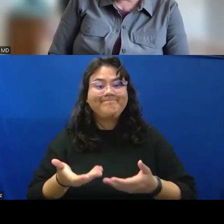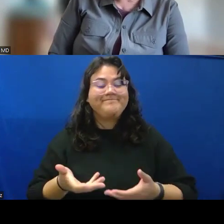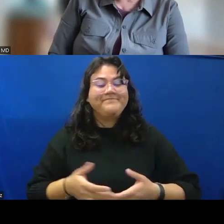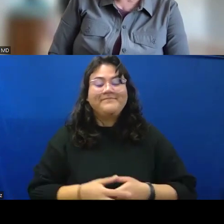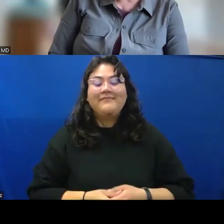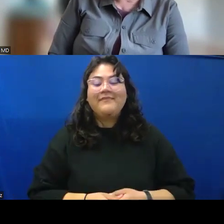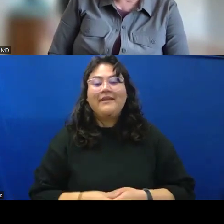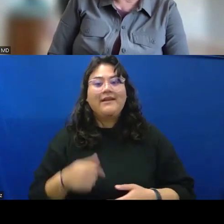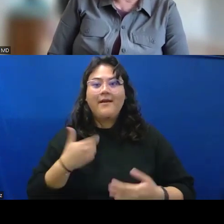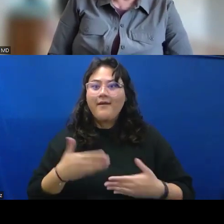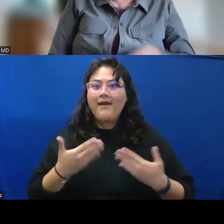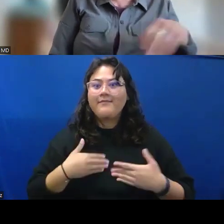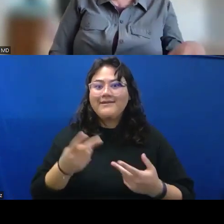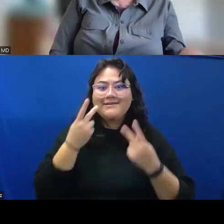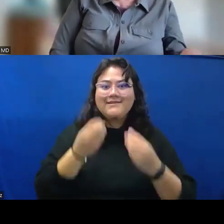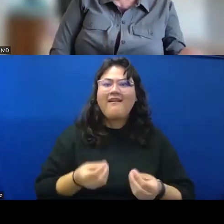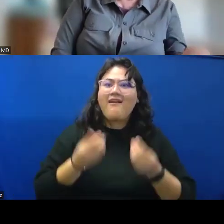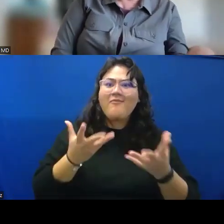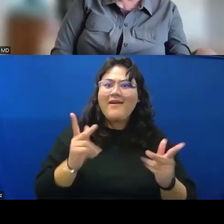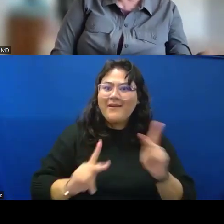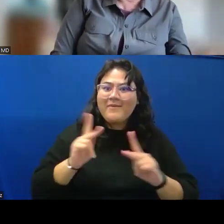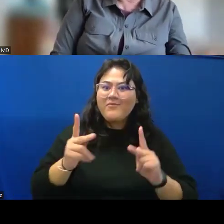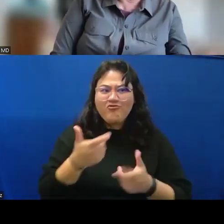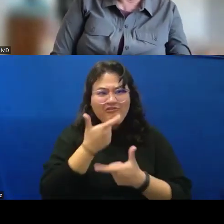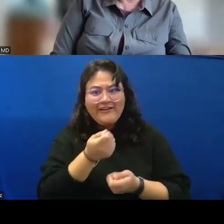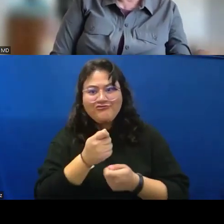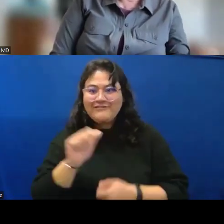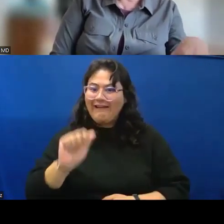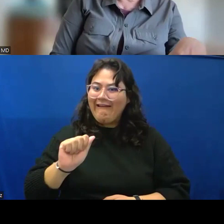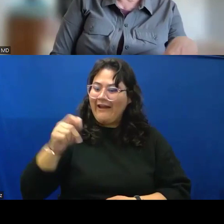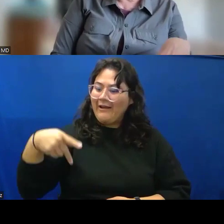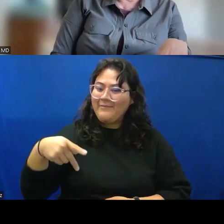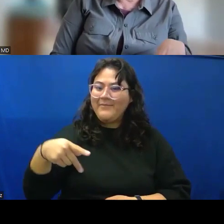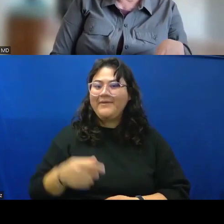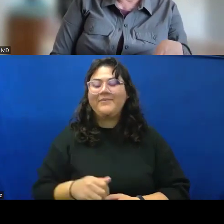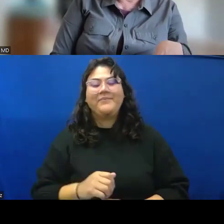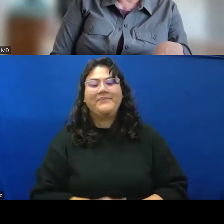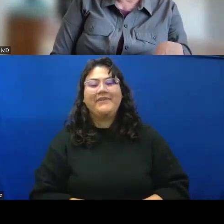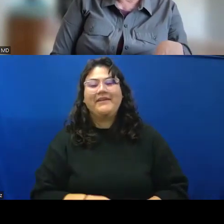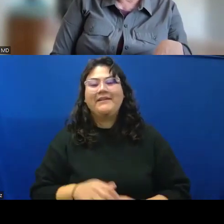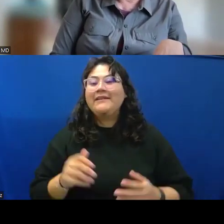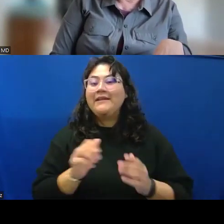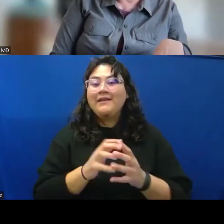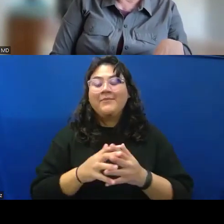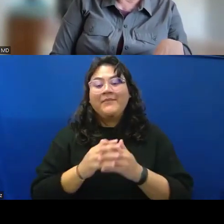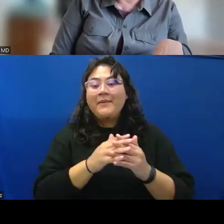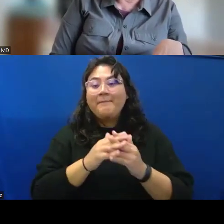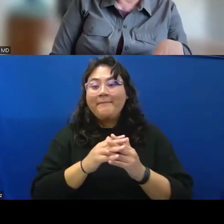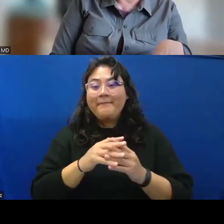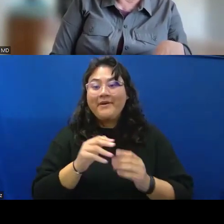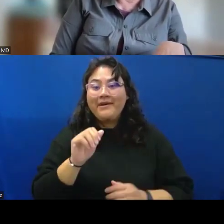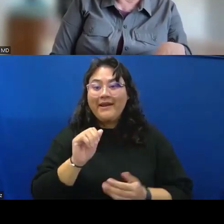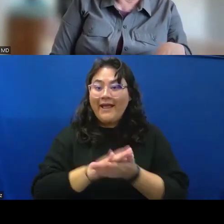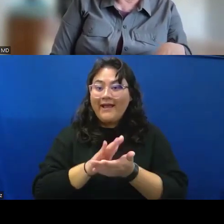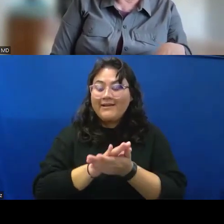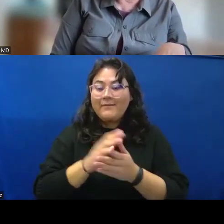I'm glad to see so many people interested in AAP policy, which we're going to talk about today. And first, I want to add a